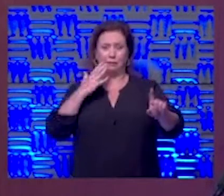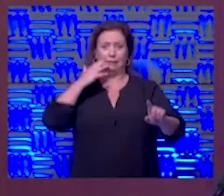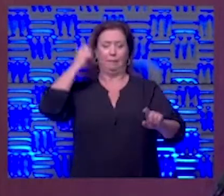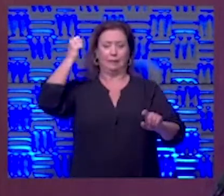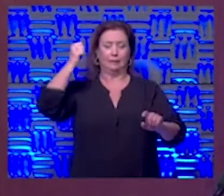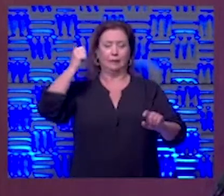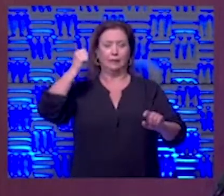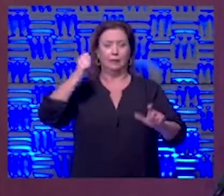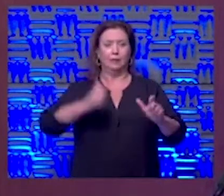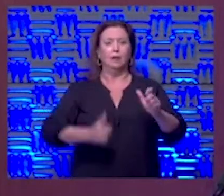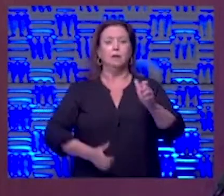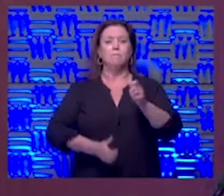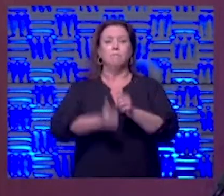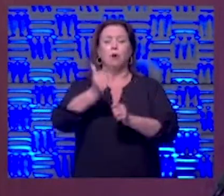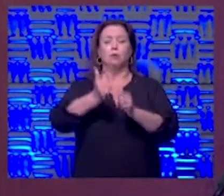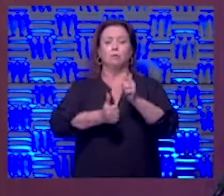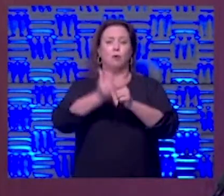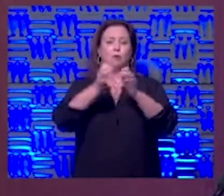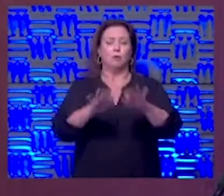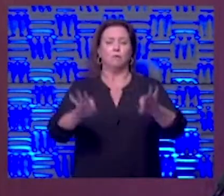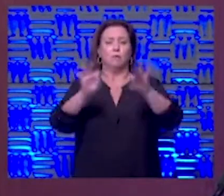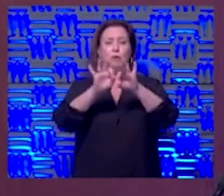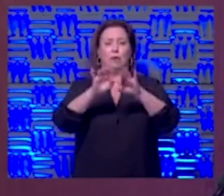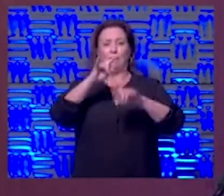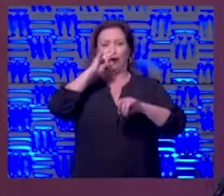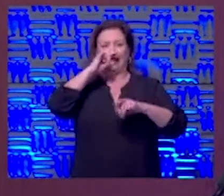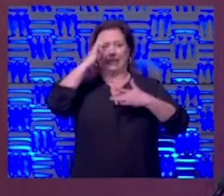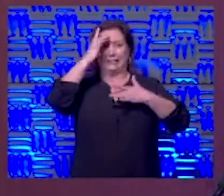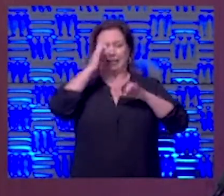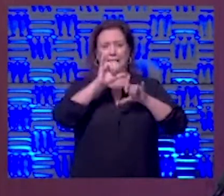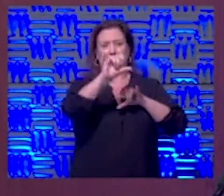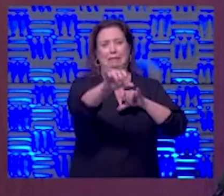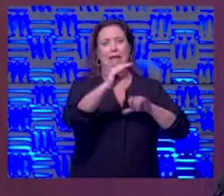And most, and very importantly, if your kid is sick, they need to stay home.